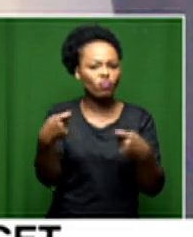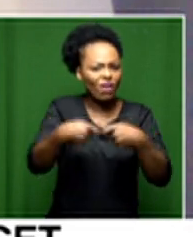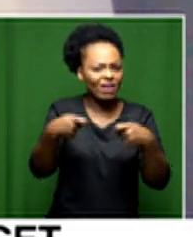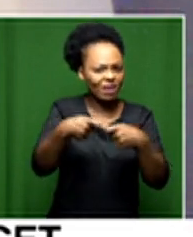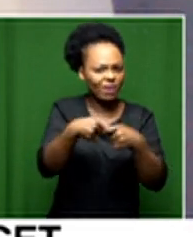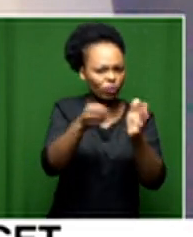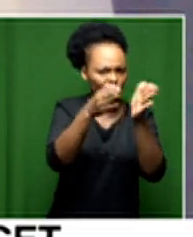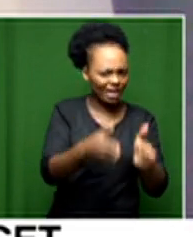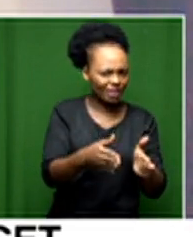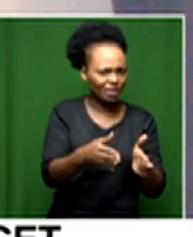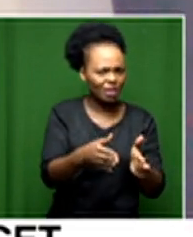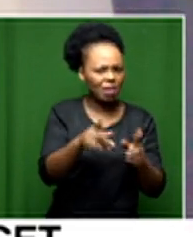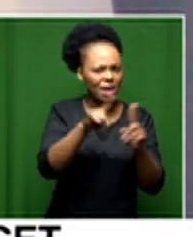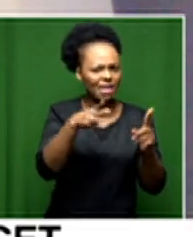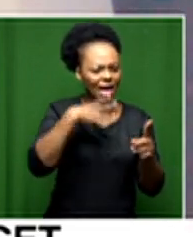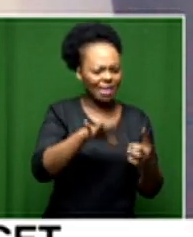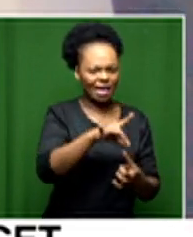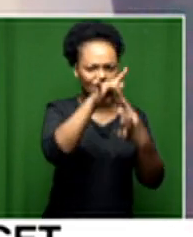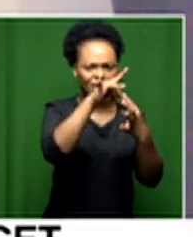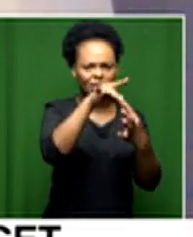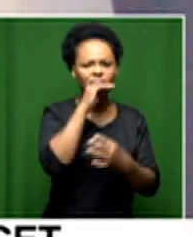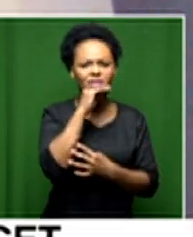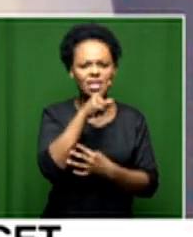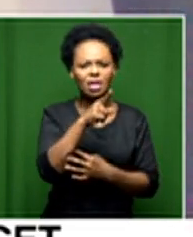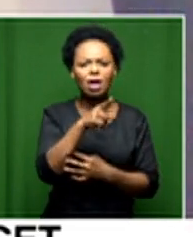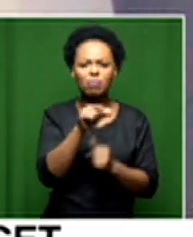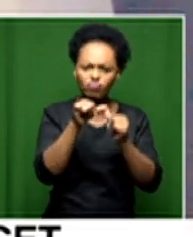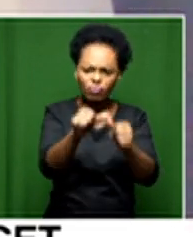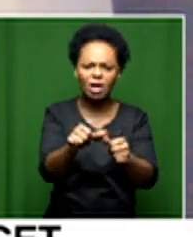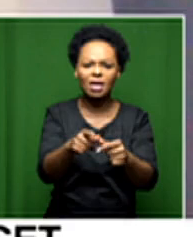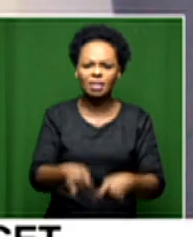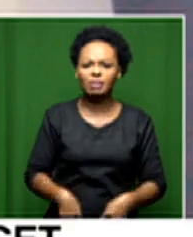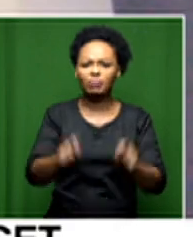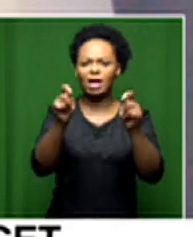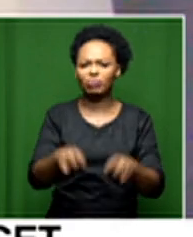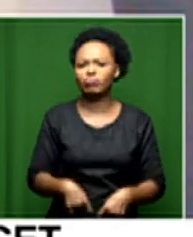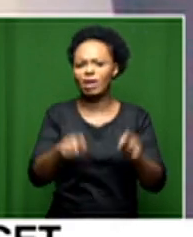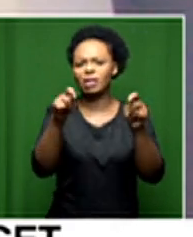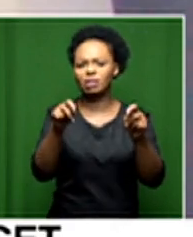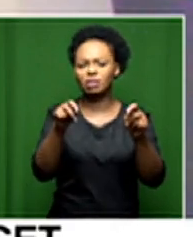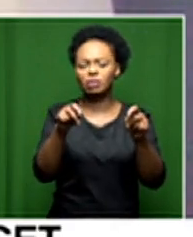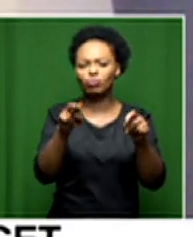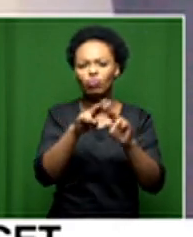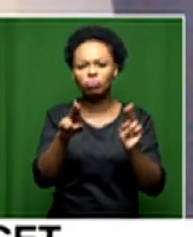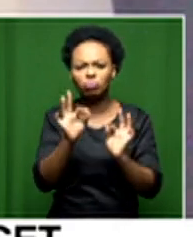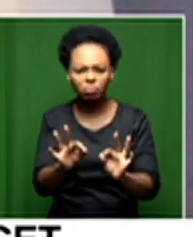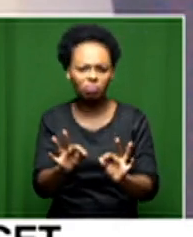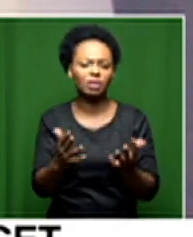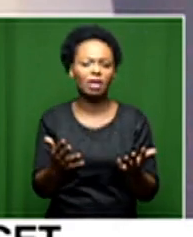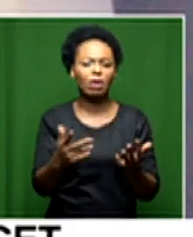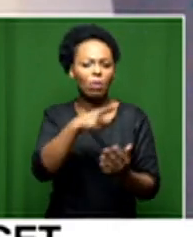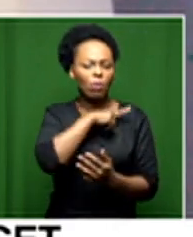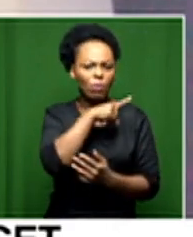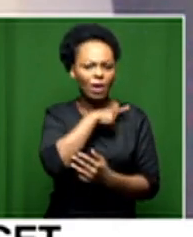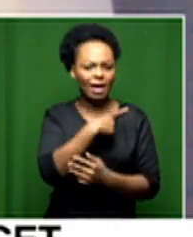these exceptions, we will be further incurring irregular expenditure. Maybe we should also talk about